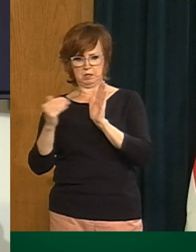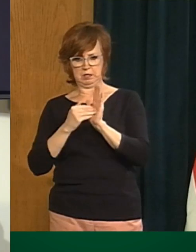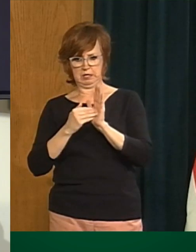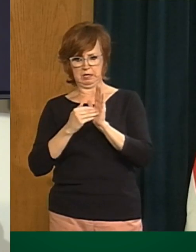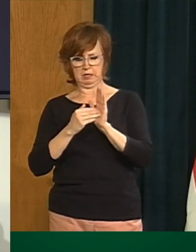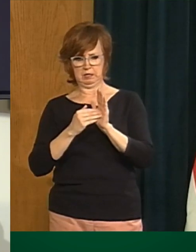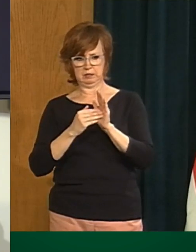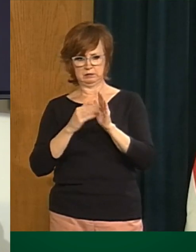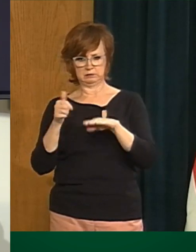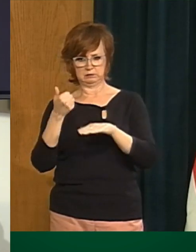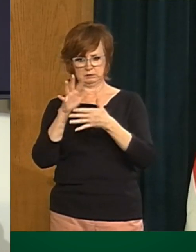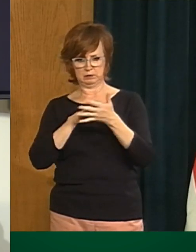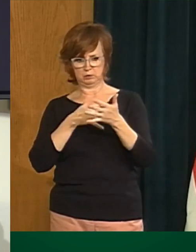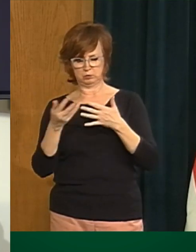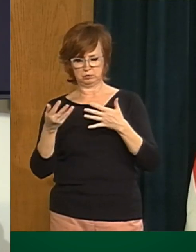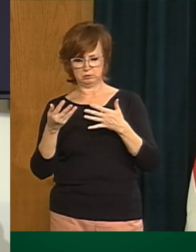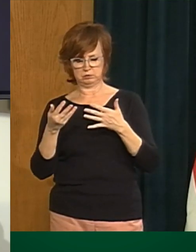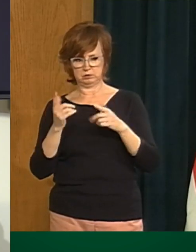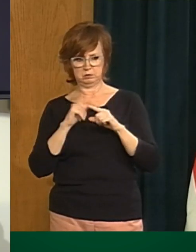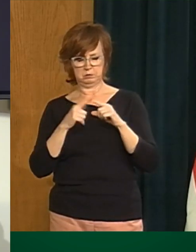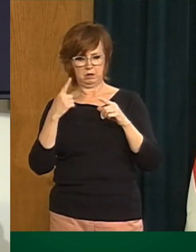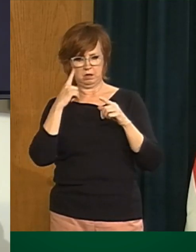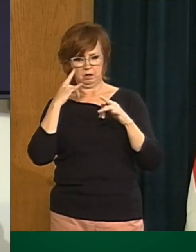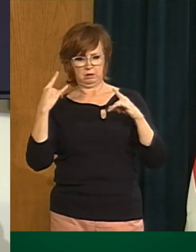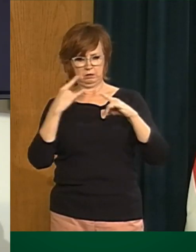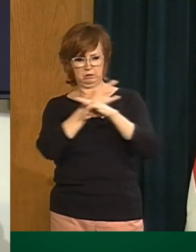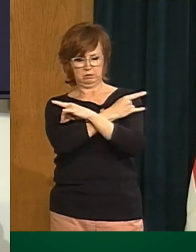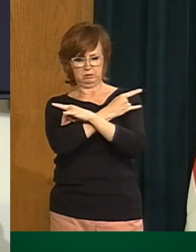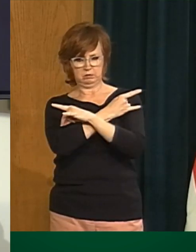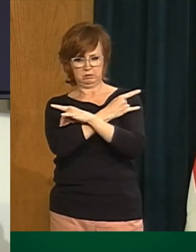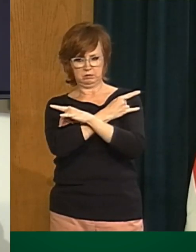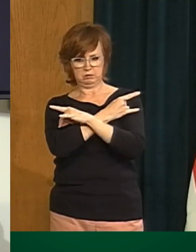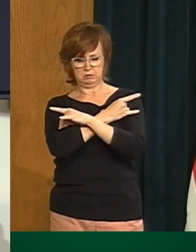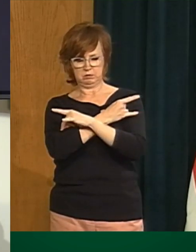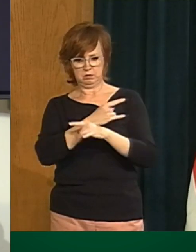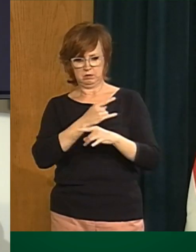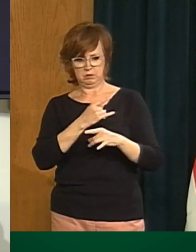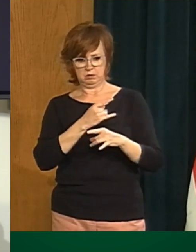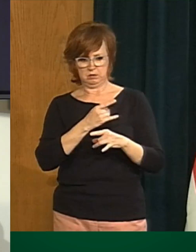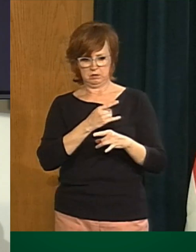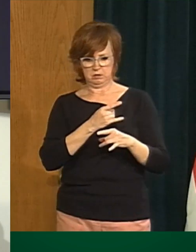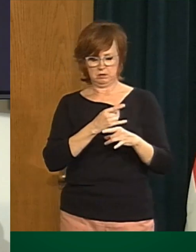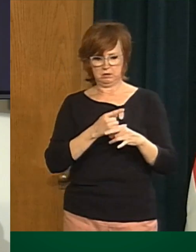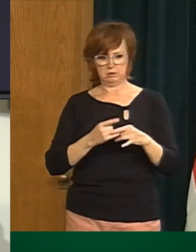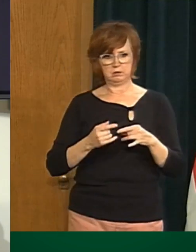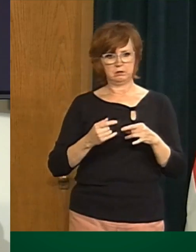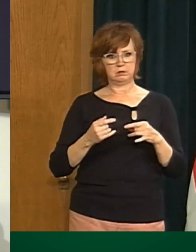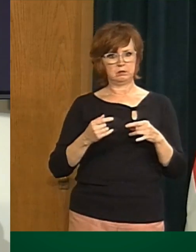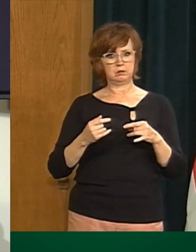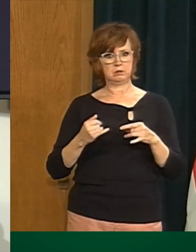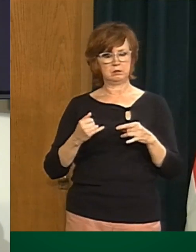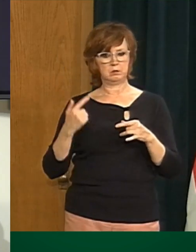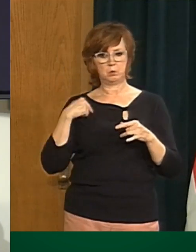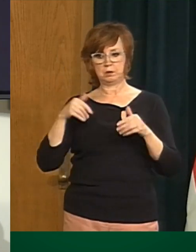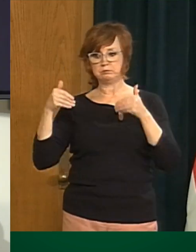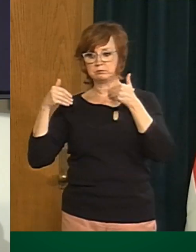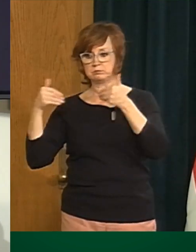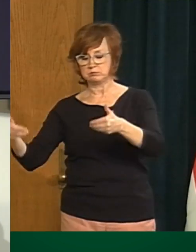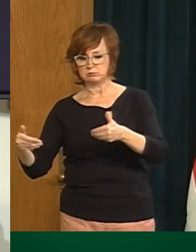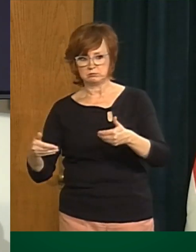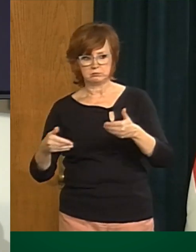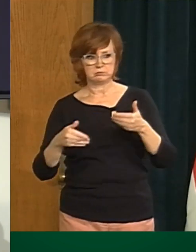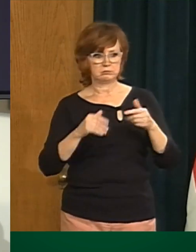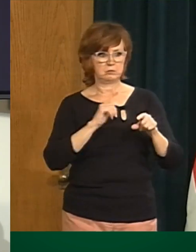community, let alone a northern community where it's very intense. And I guess the question becomes, well, what happens if it happens in a southern community?